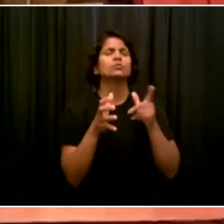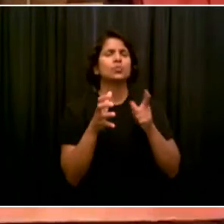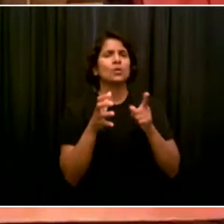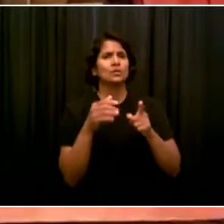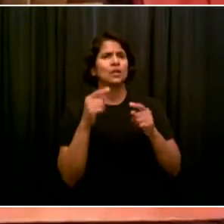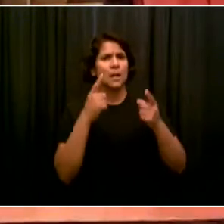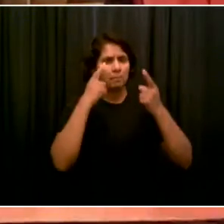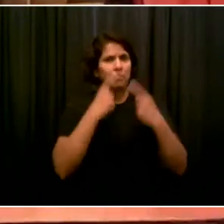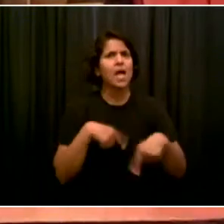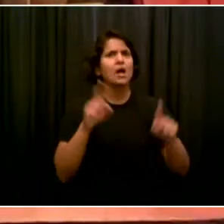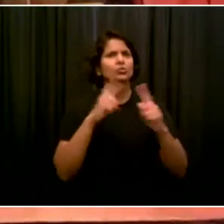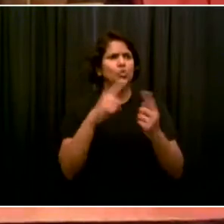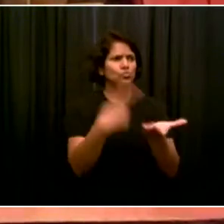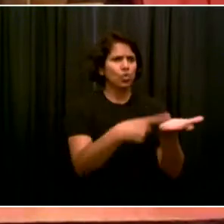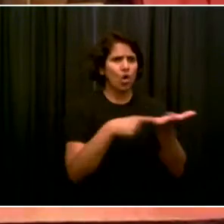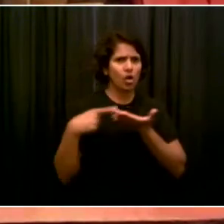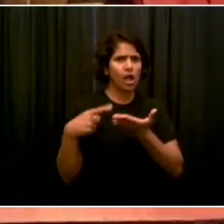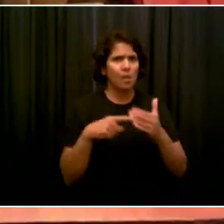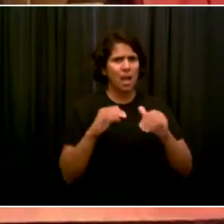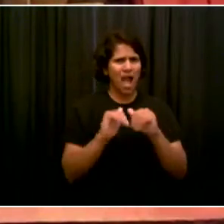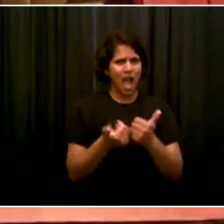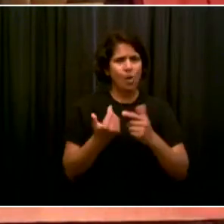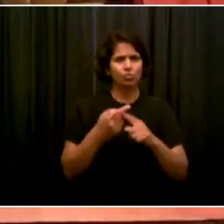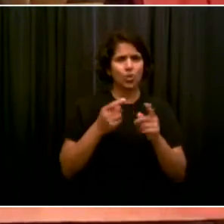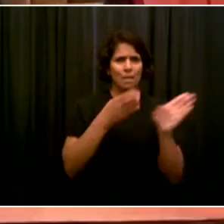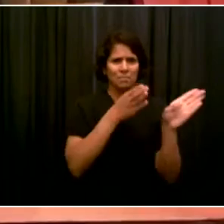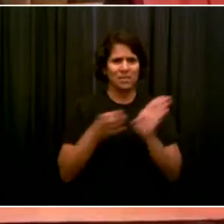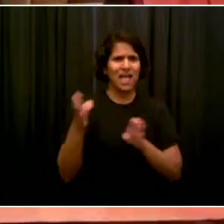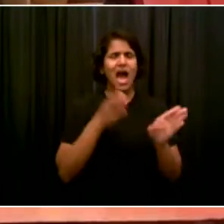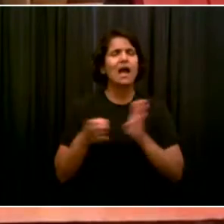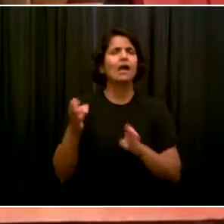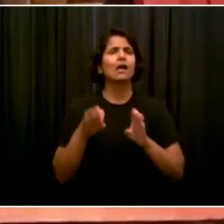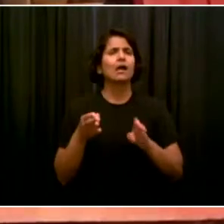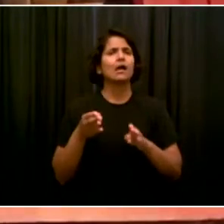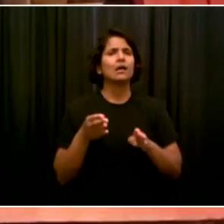plan for a transformative